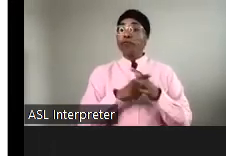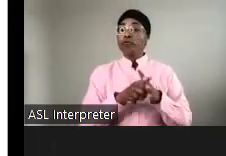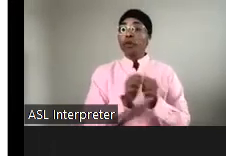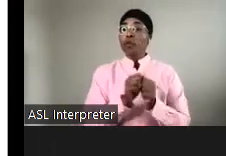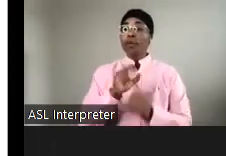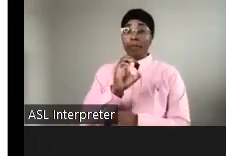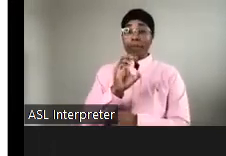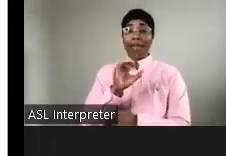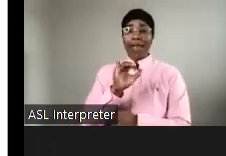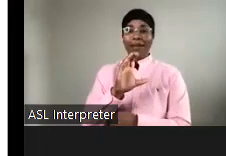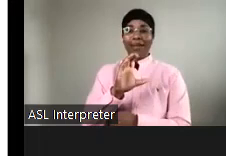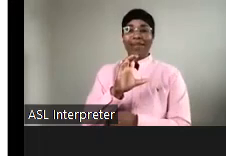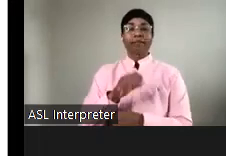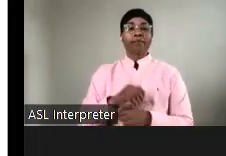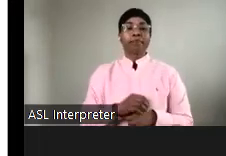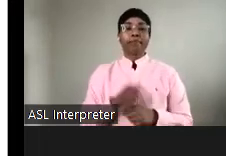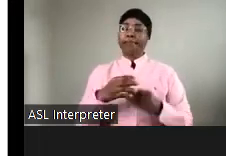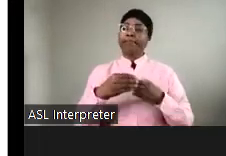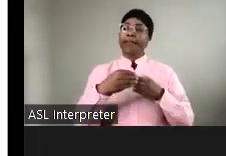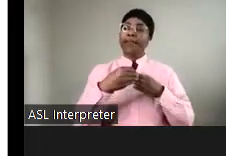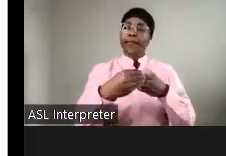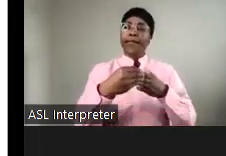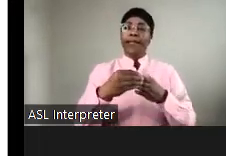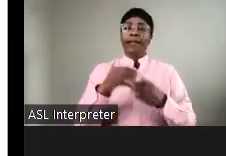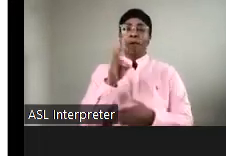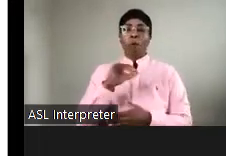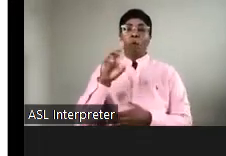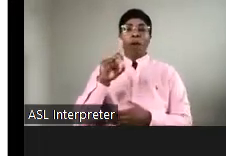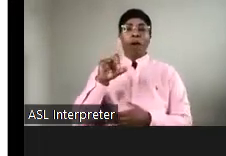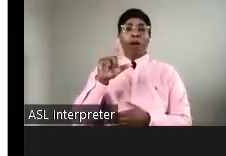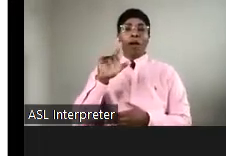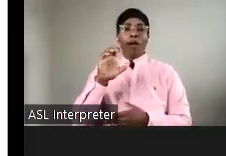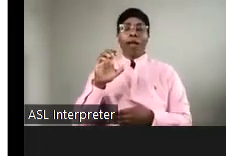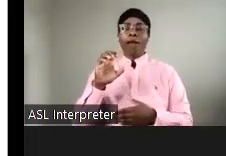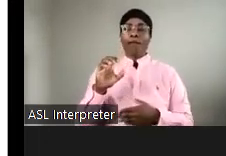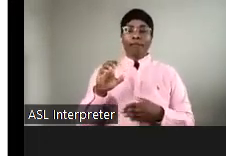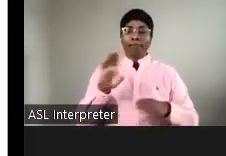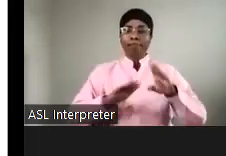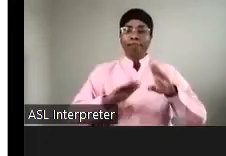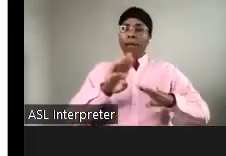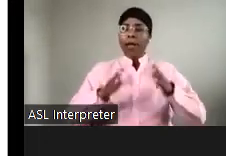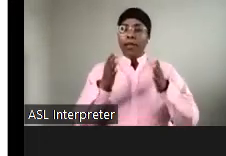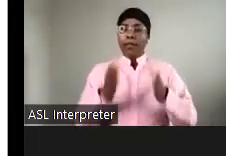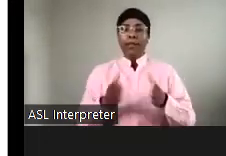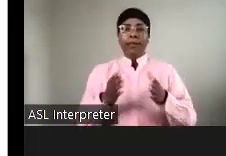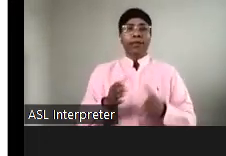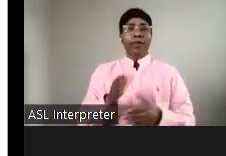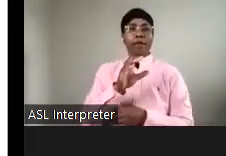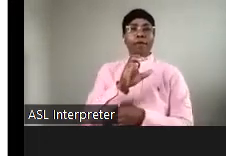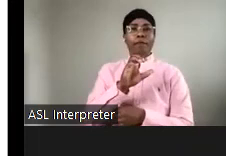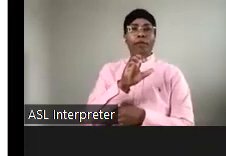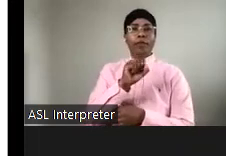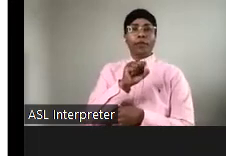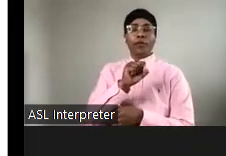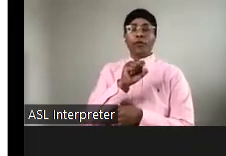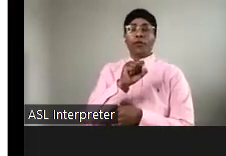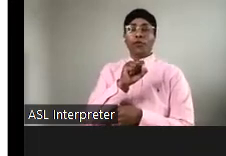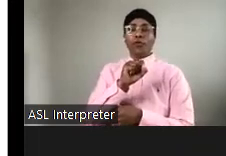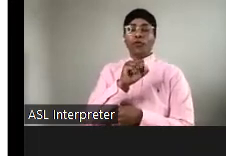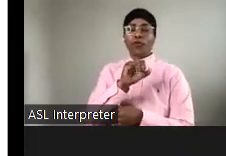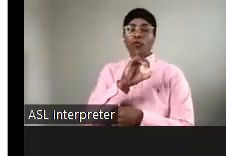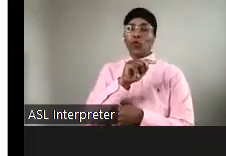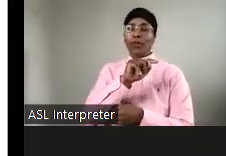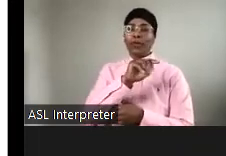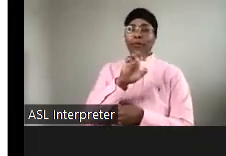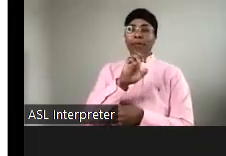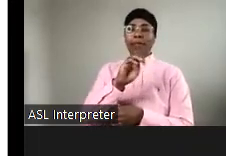lead wildlife biologist for the Sault Ste. Marie Tribe of Chippewa Indians in the eastern upper peninsula of Michigan. Eric is the kind of guy who